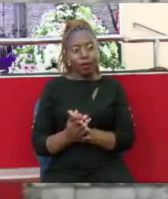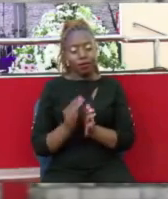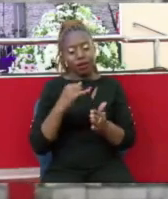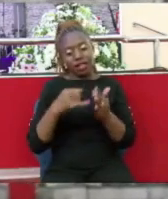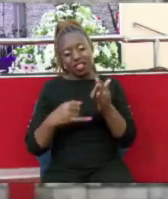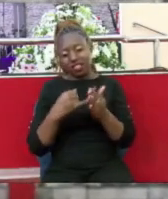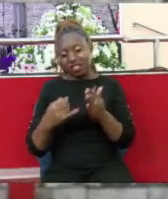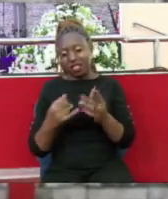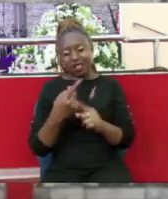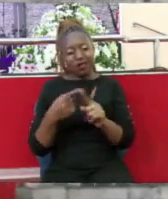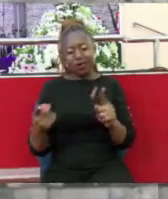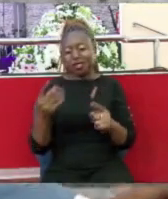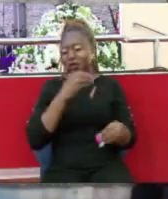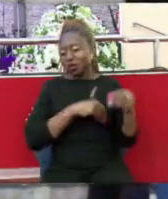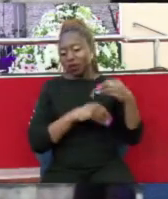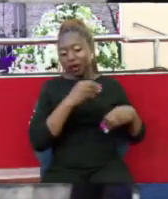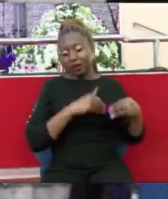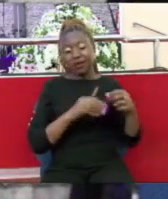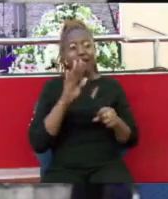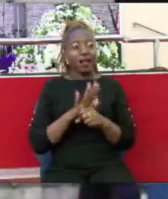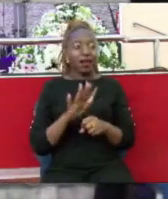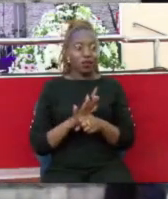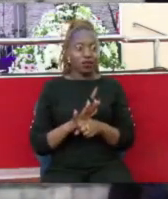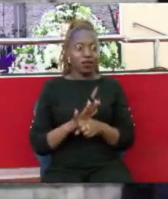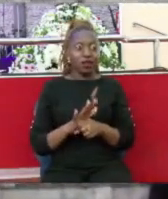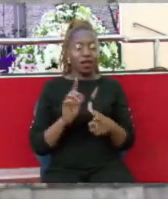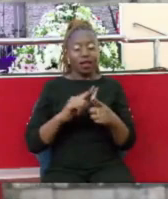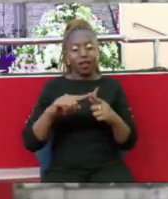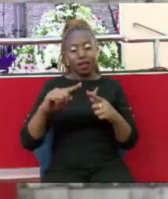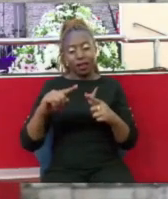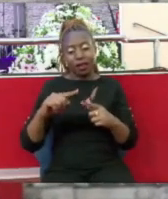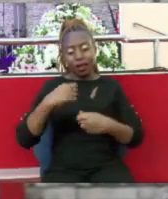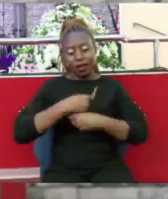wafisadi. What do they do? Wanafanya nini? They give us bad roads. Wanapatia barabara mbaya.